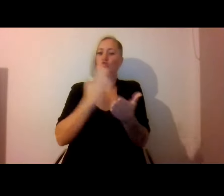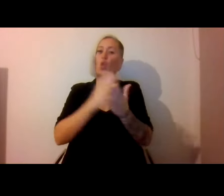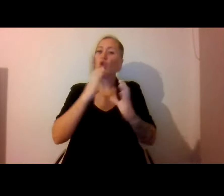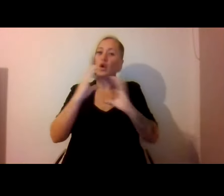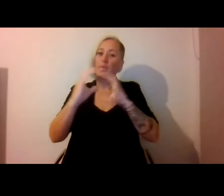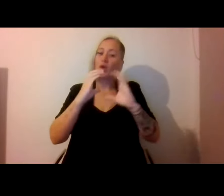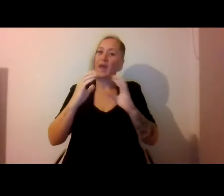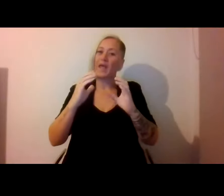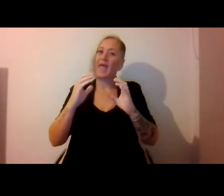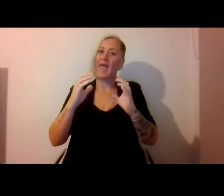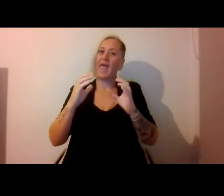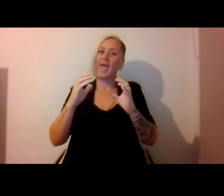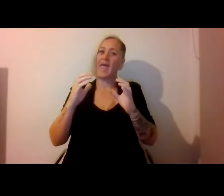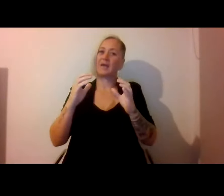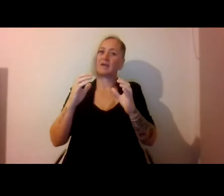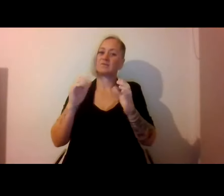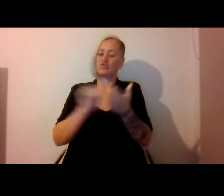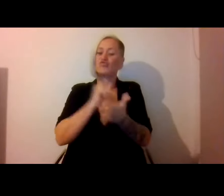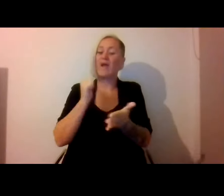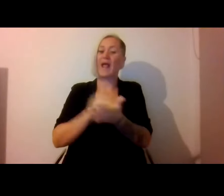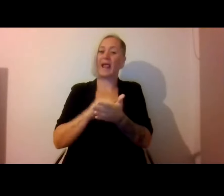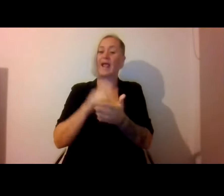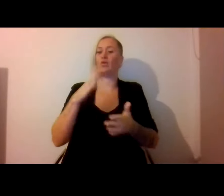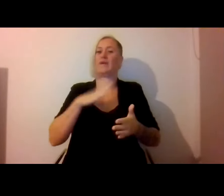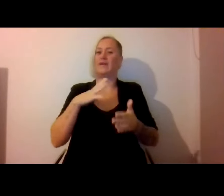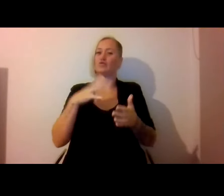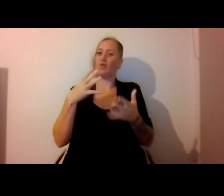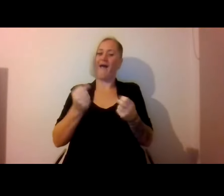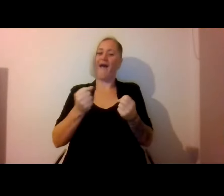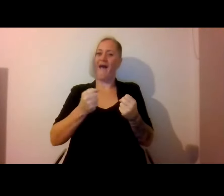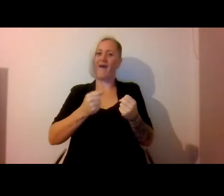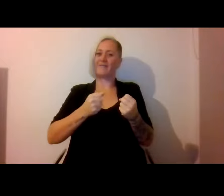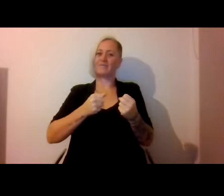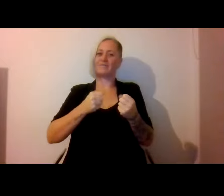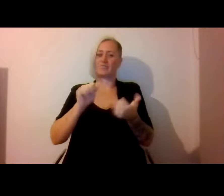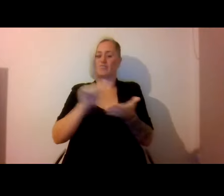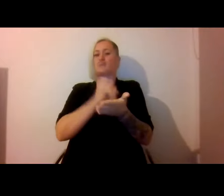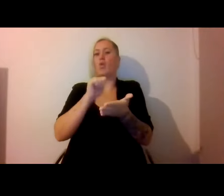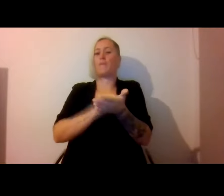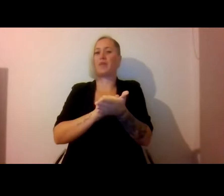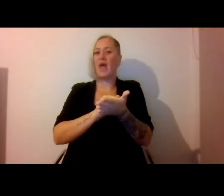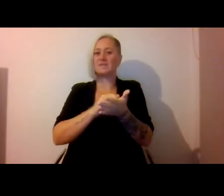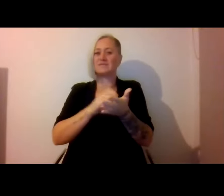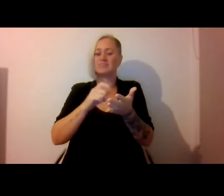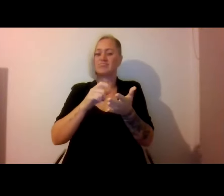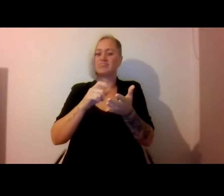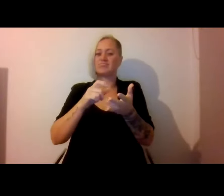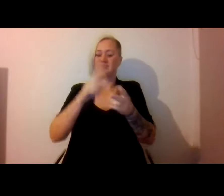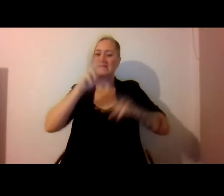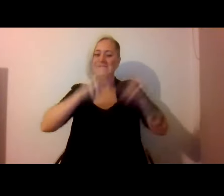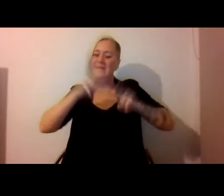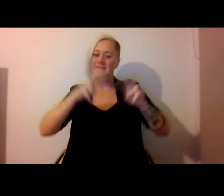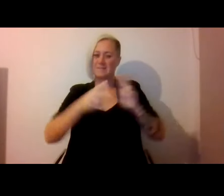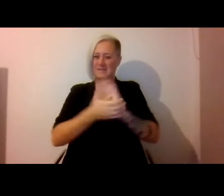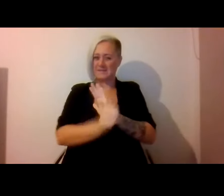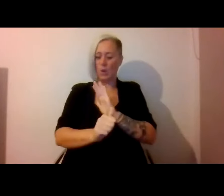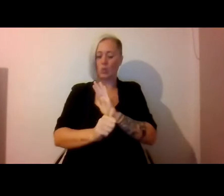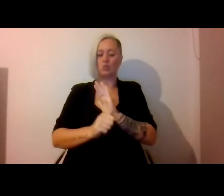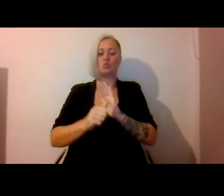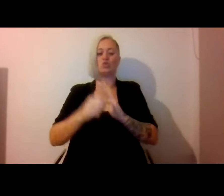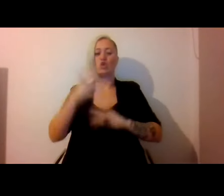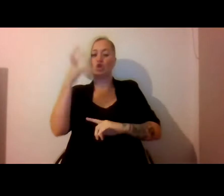risk assessment skills. And assuming that deaf and deaf-blind clients